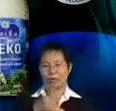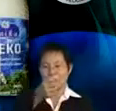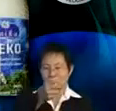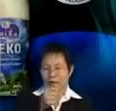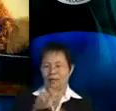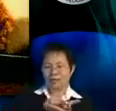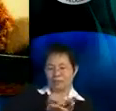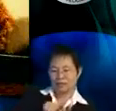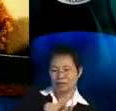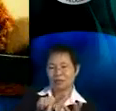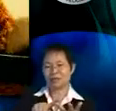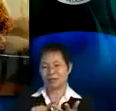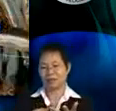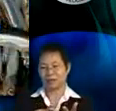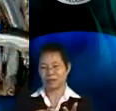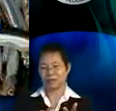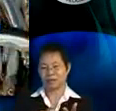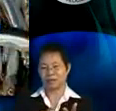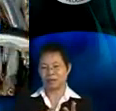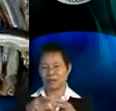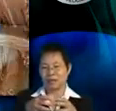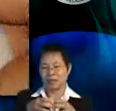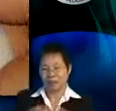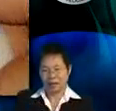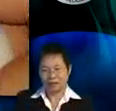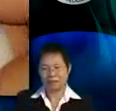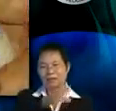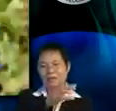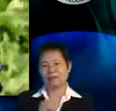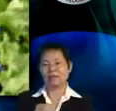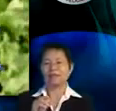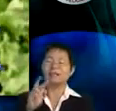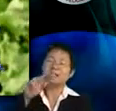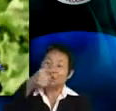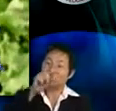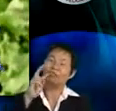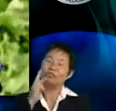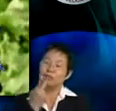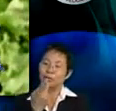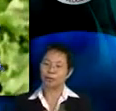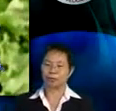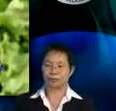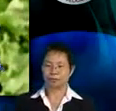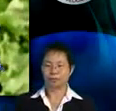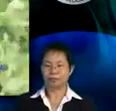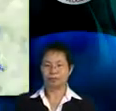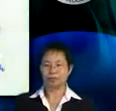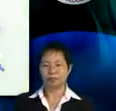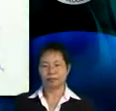milk, cheese, anchovies, egg, green vegetables.